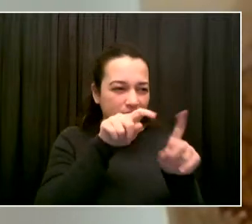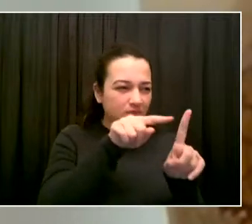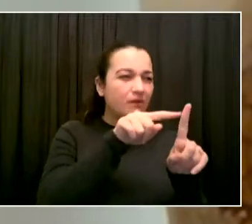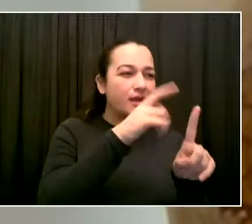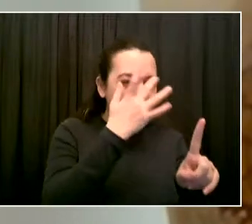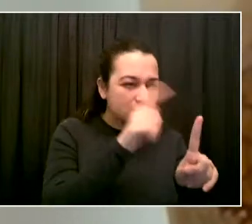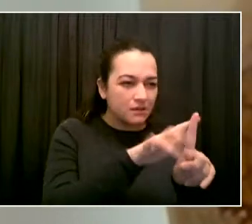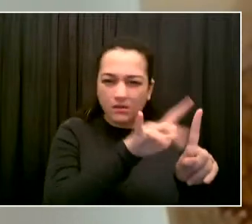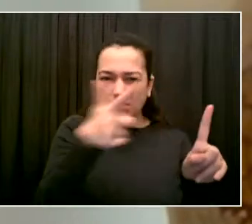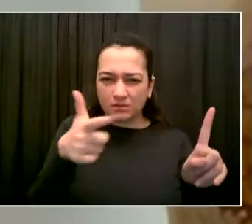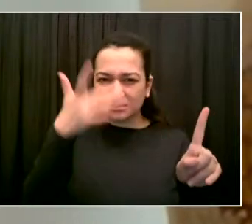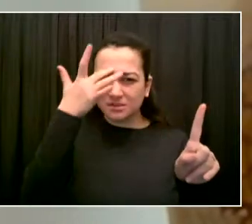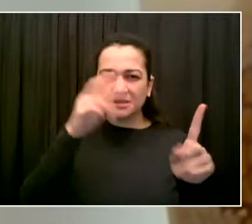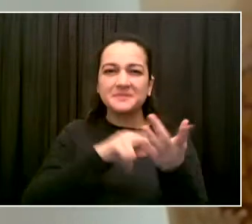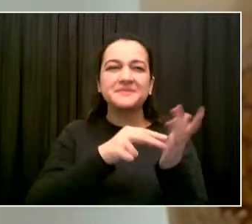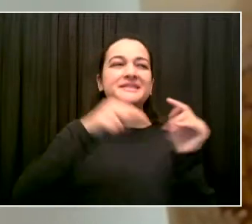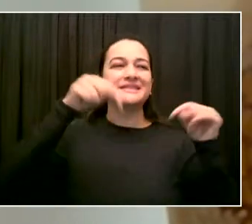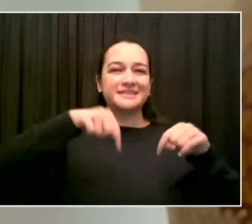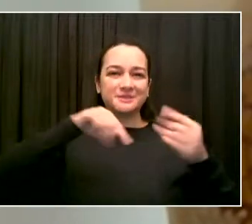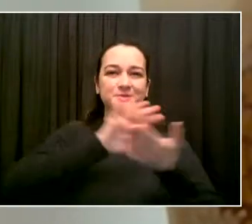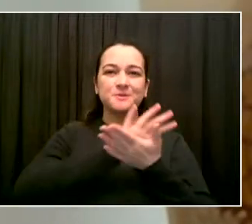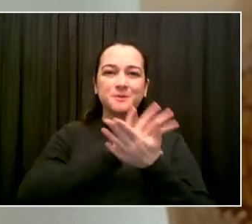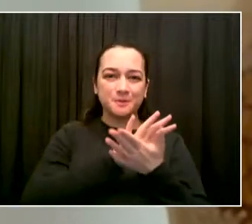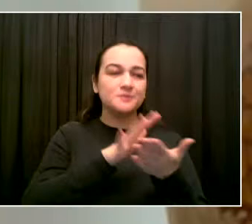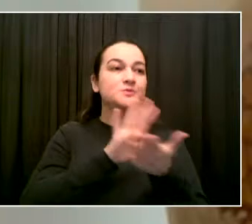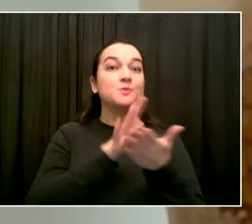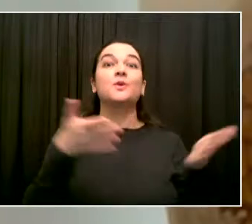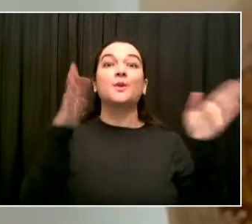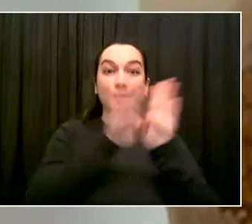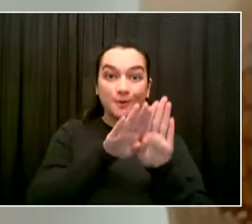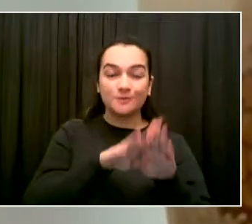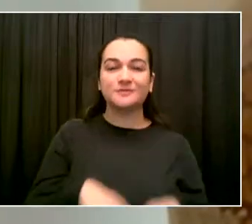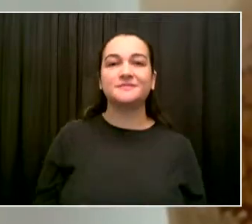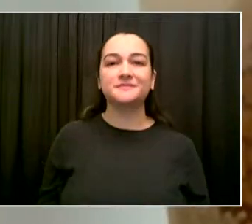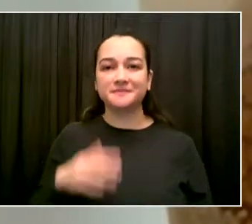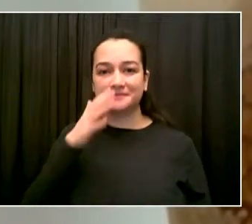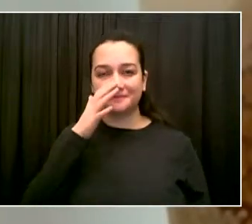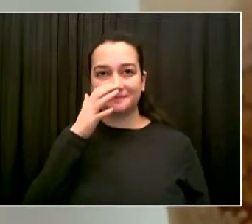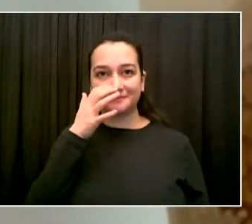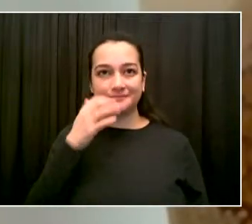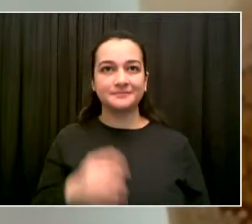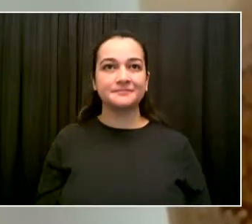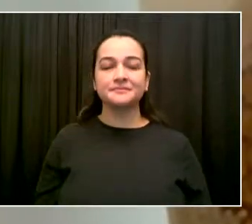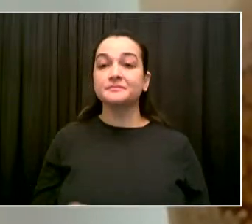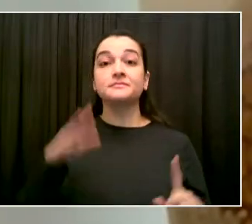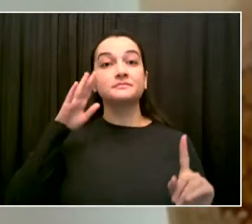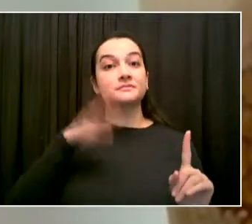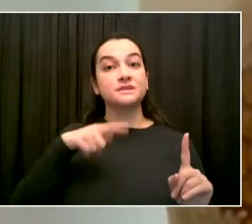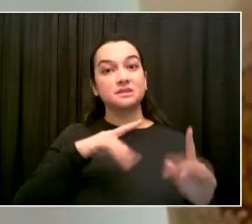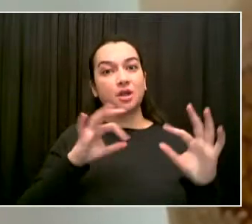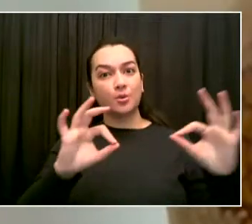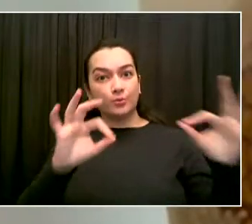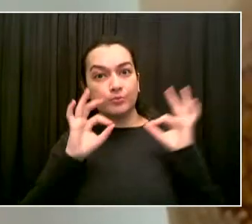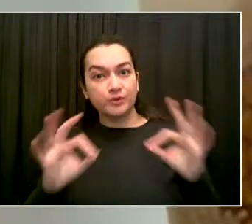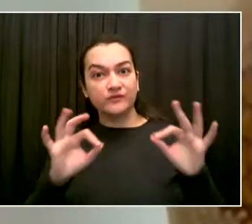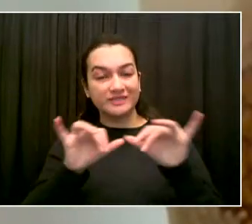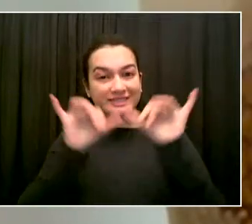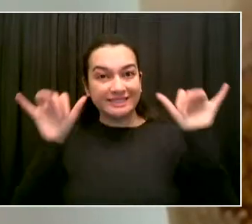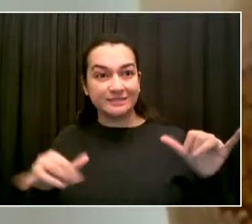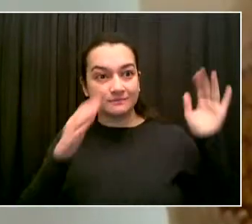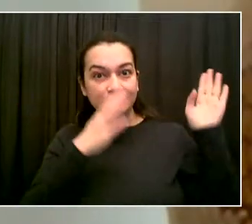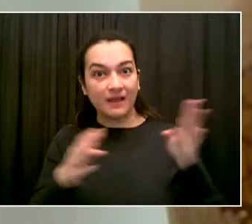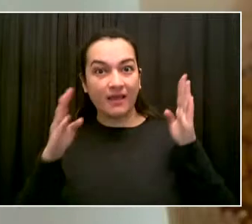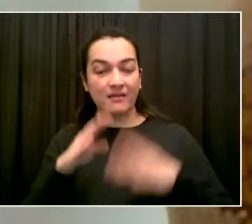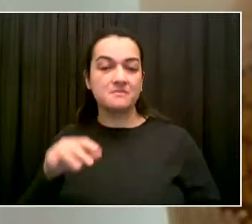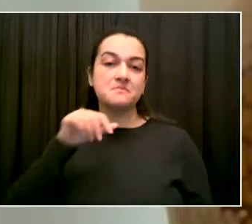we recognize that there are imperfections in this, and that some of this is an art, but we also feel like we've gained enough experience